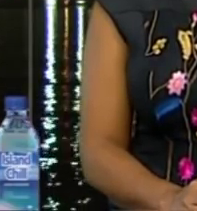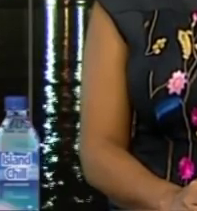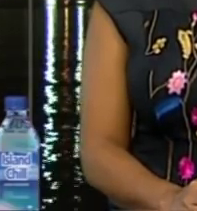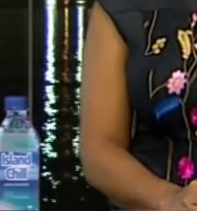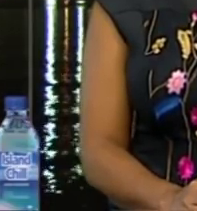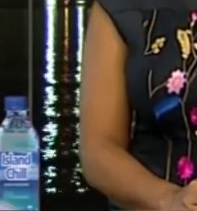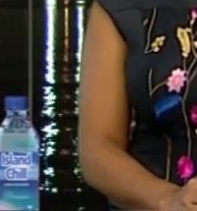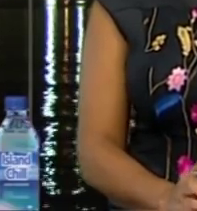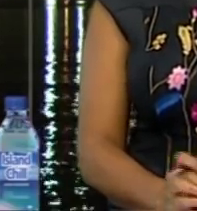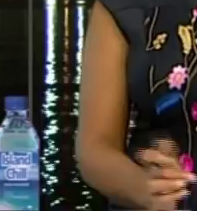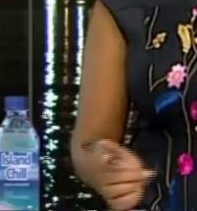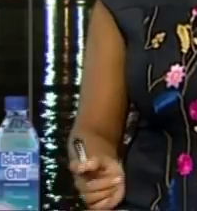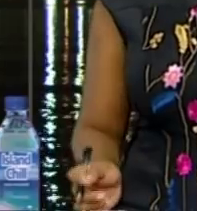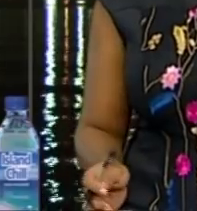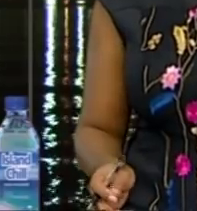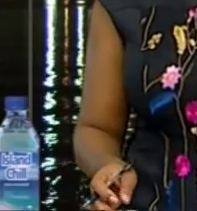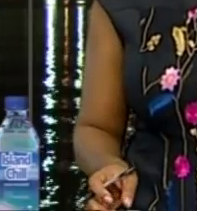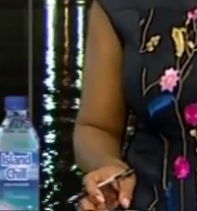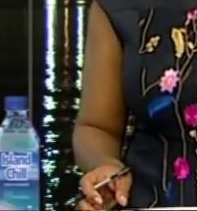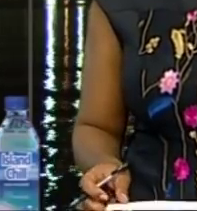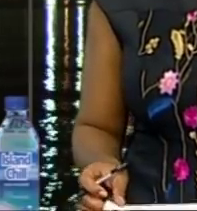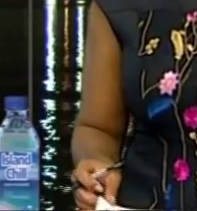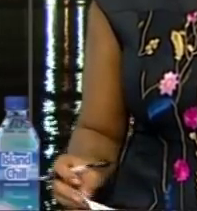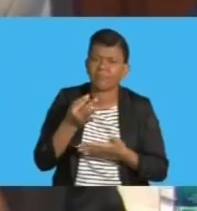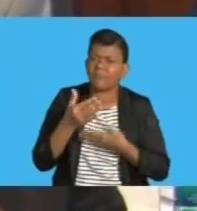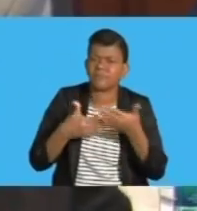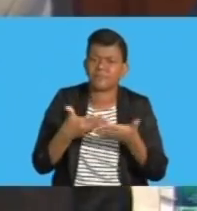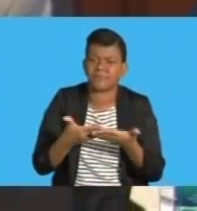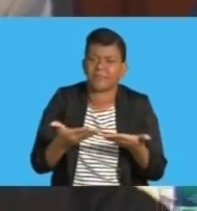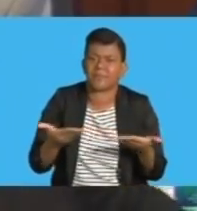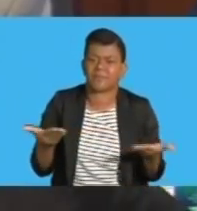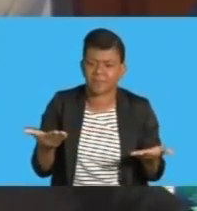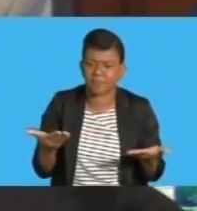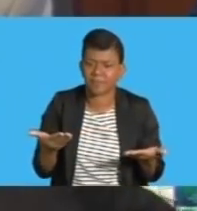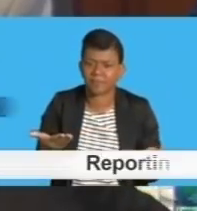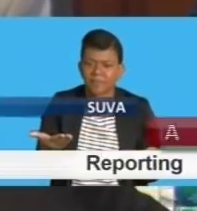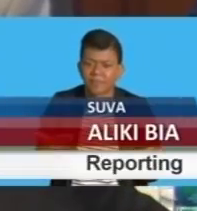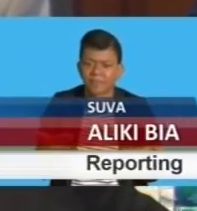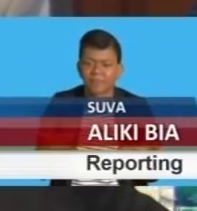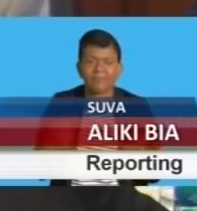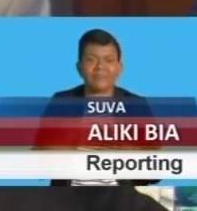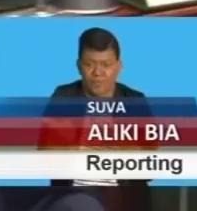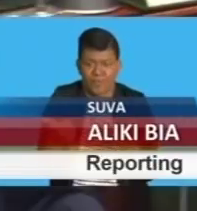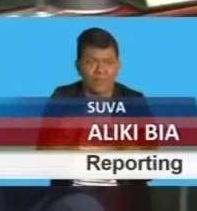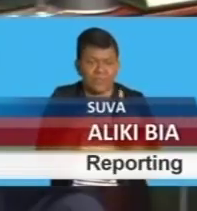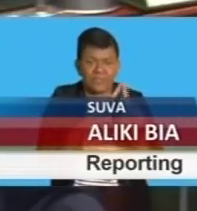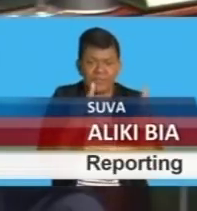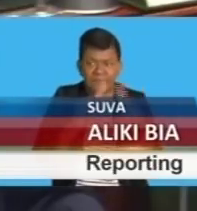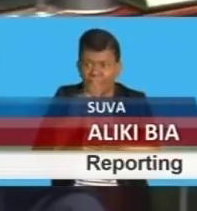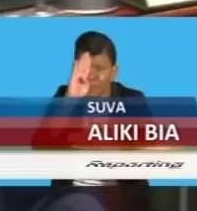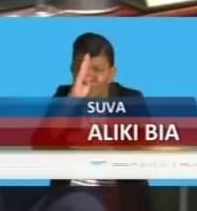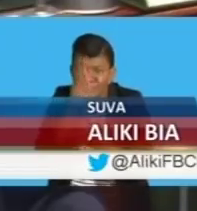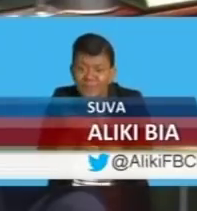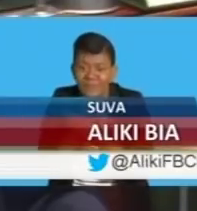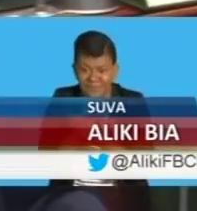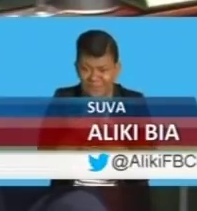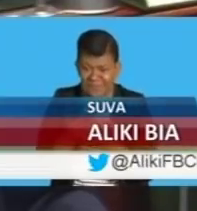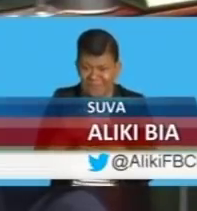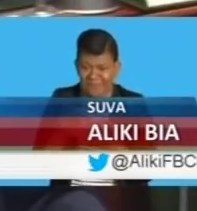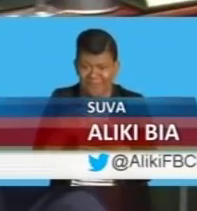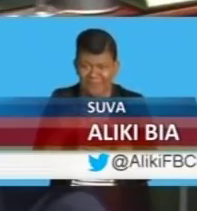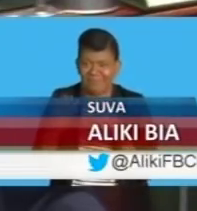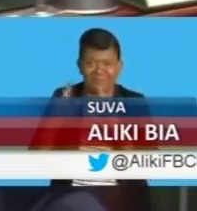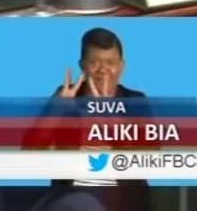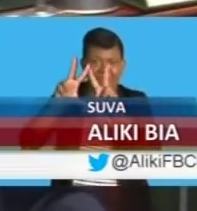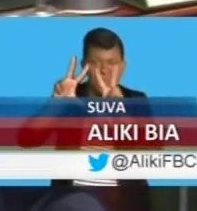USP officials. Ali Kimbia has more. Opposition MP Ro Felipe Tuisawao demanded an answer from the government